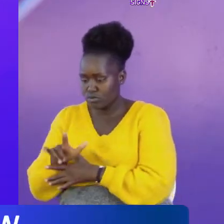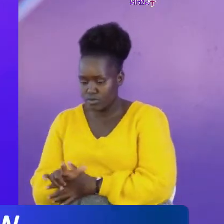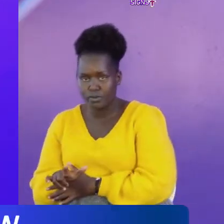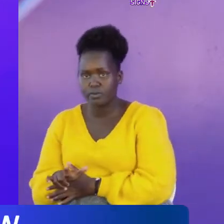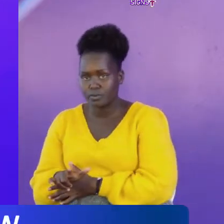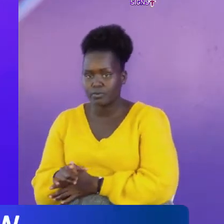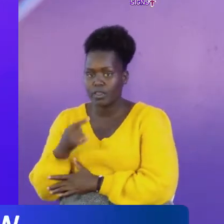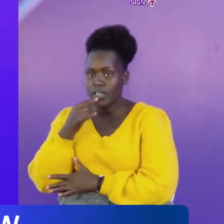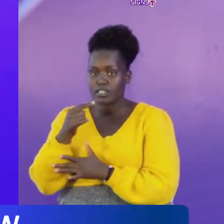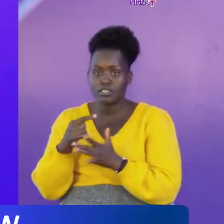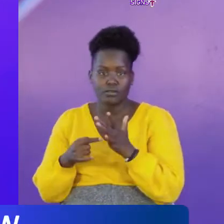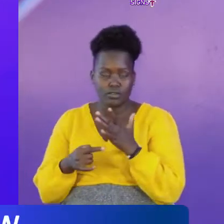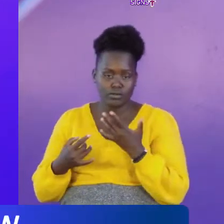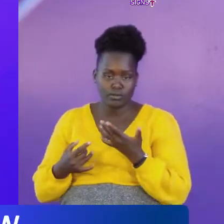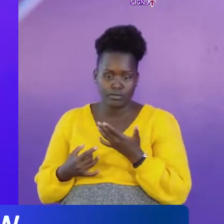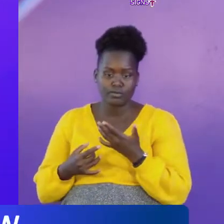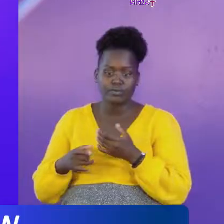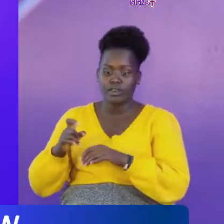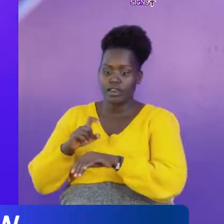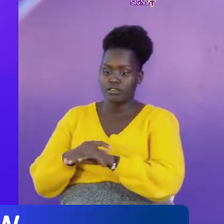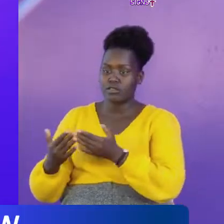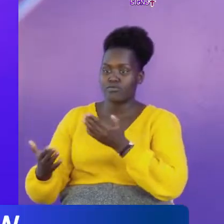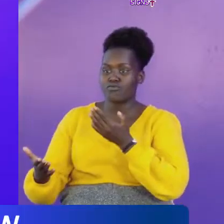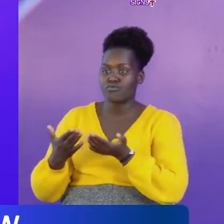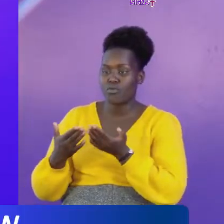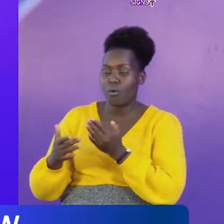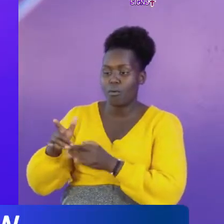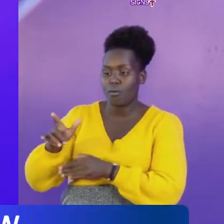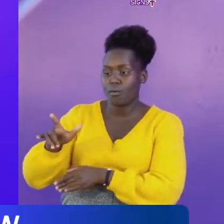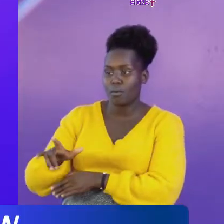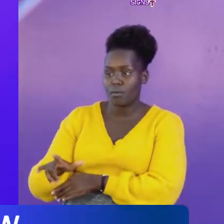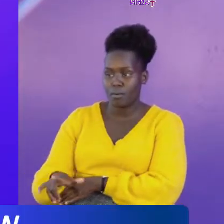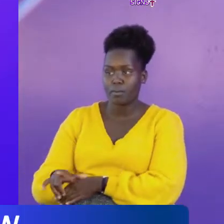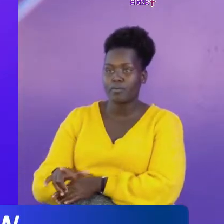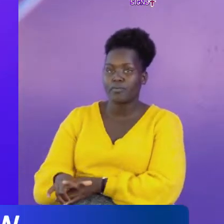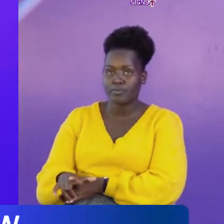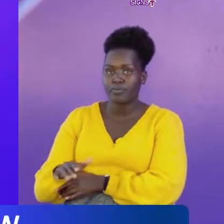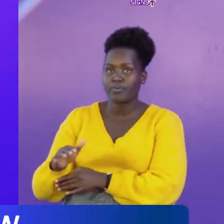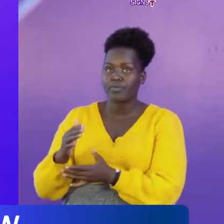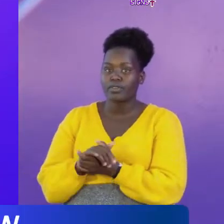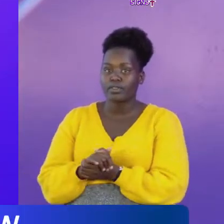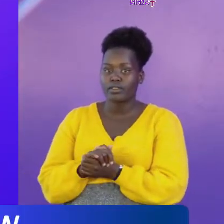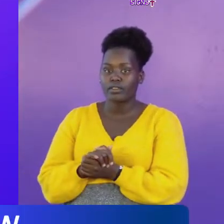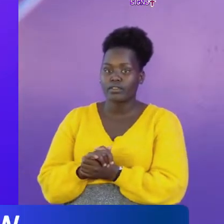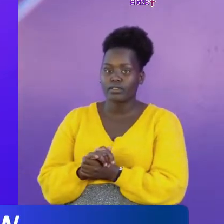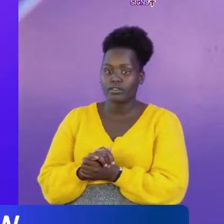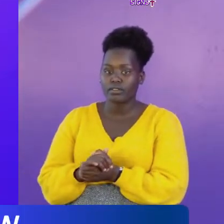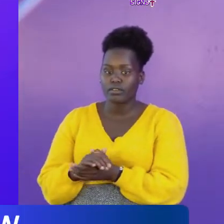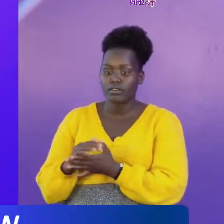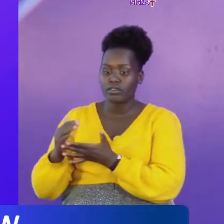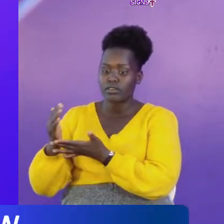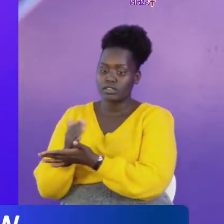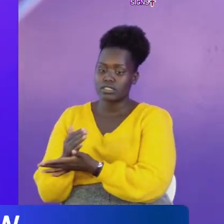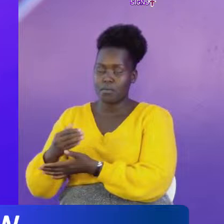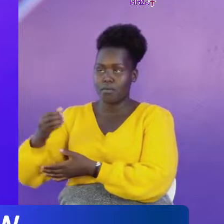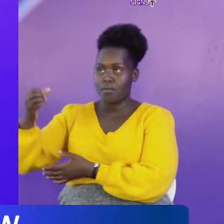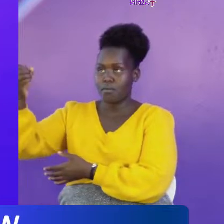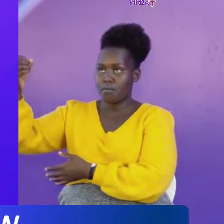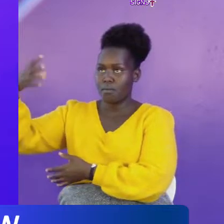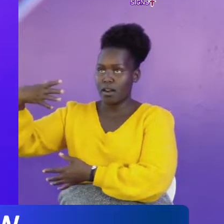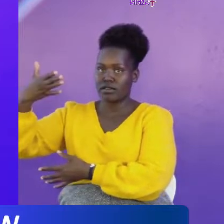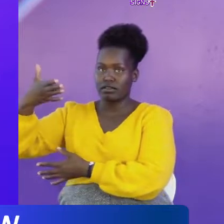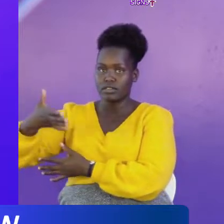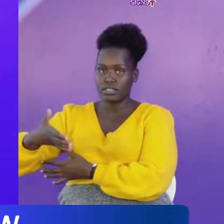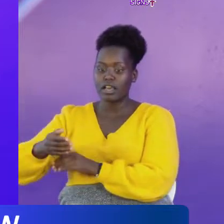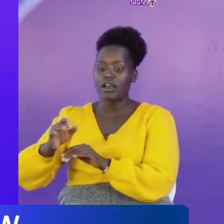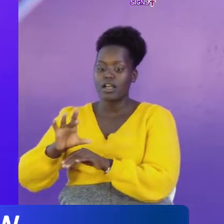know, they say when you're way down there, some bulb, some light shines, and